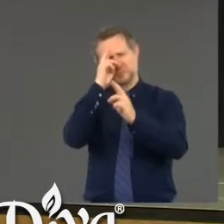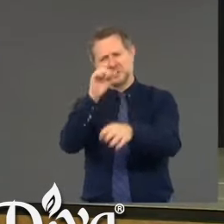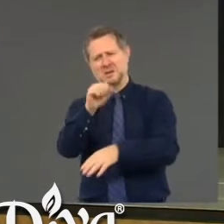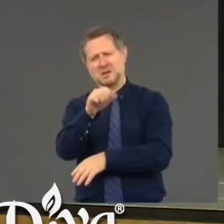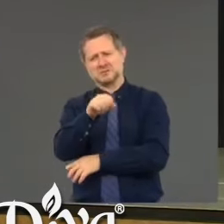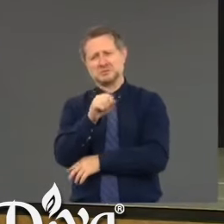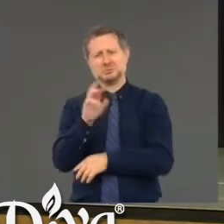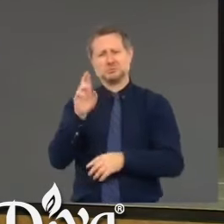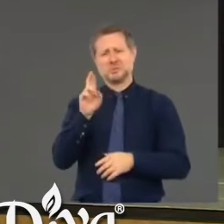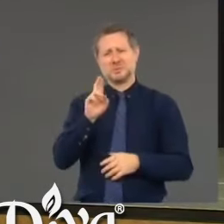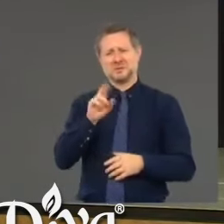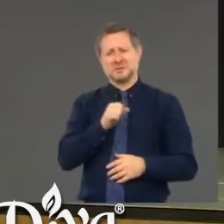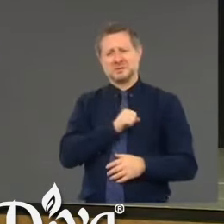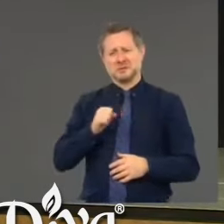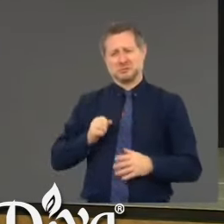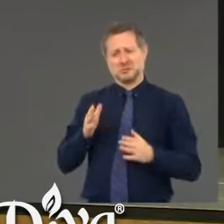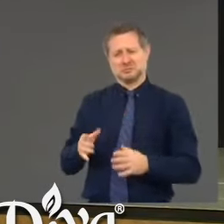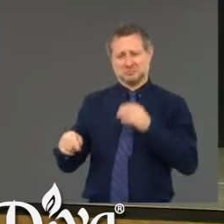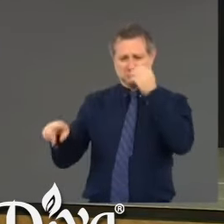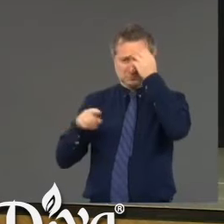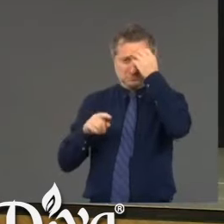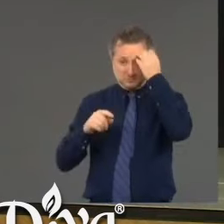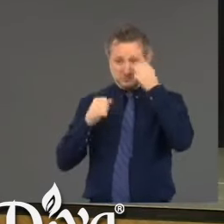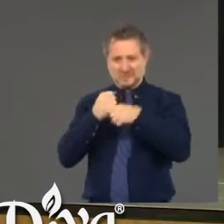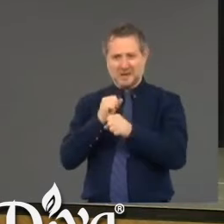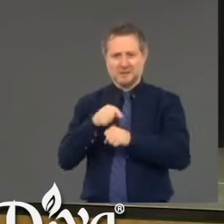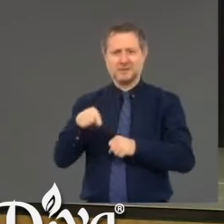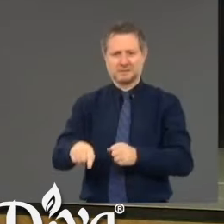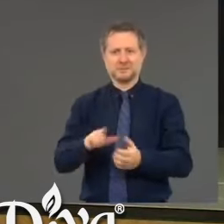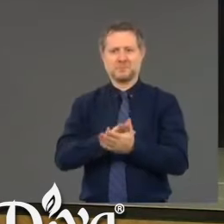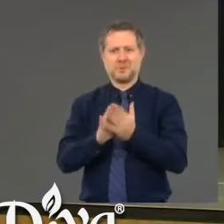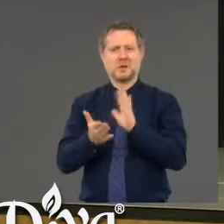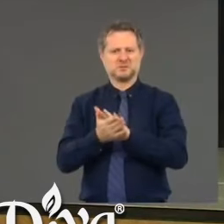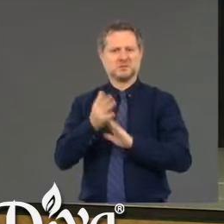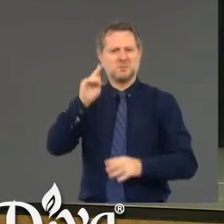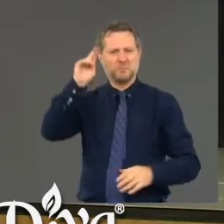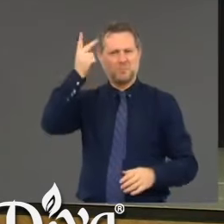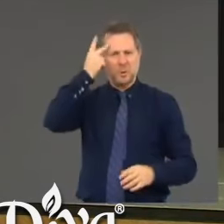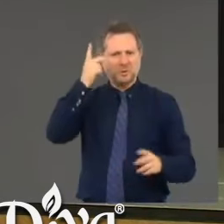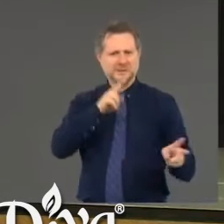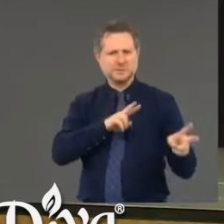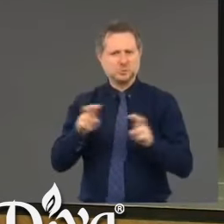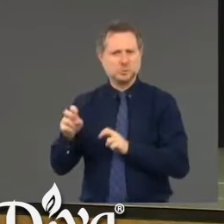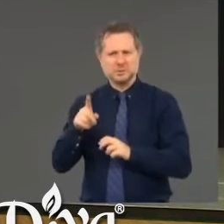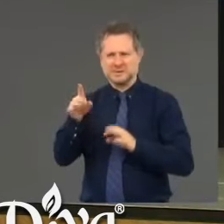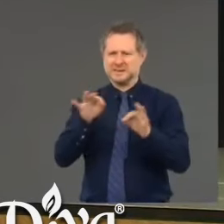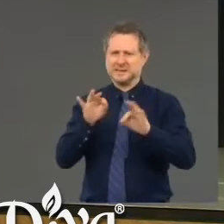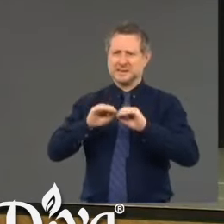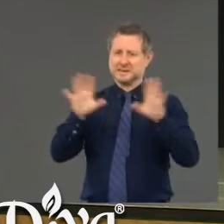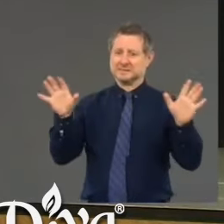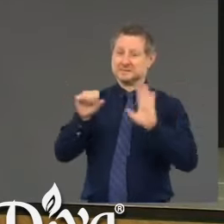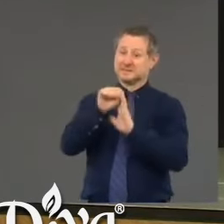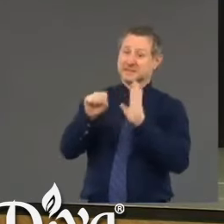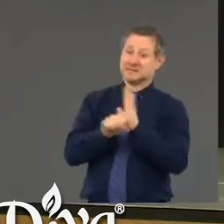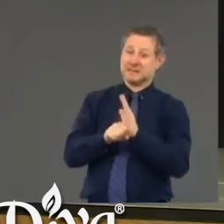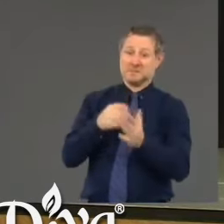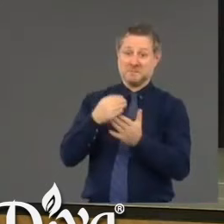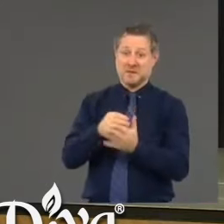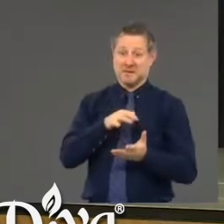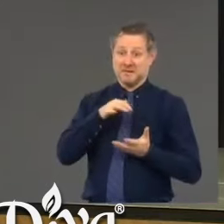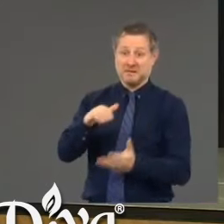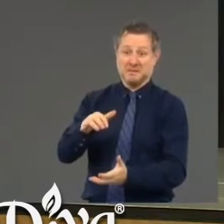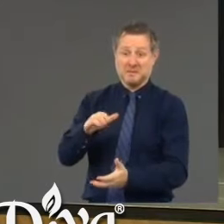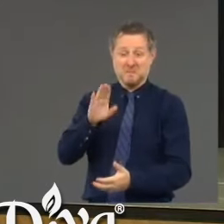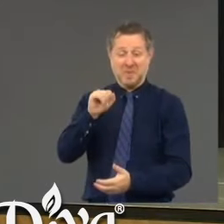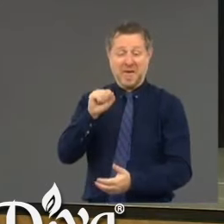it a political issue. And they've made it clear that the state aid is a bailout for blue states, and they're not